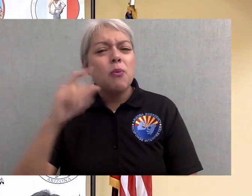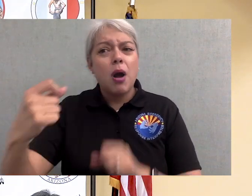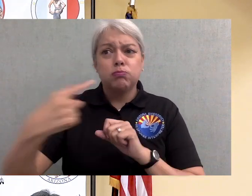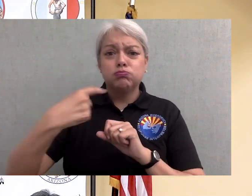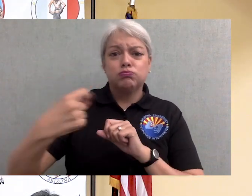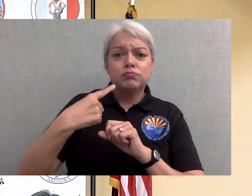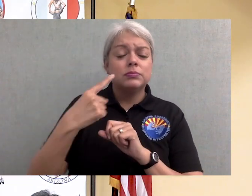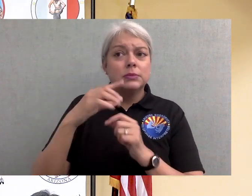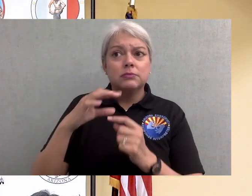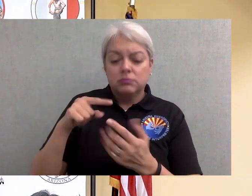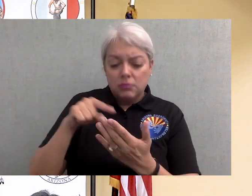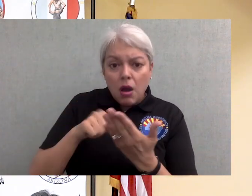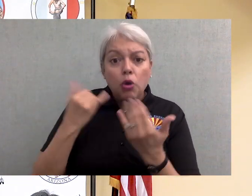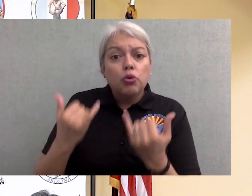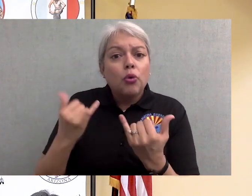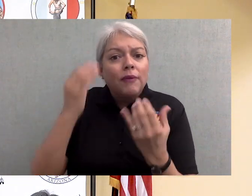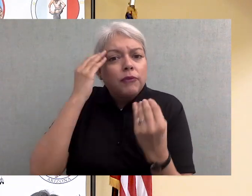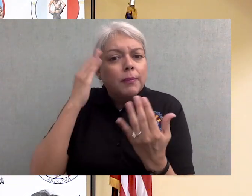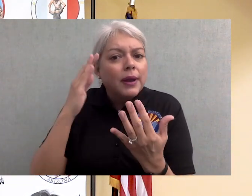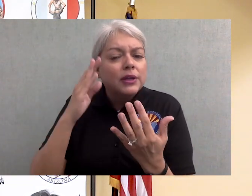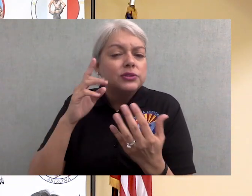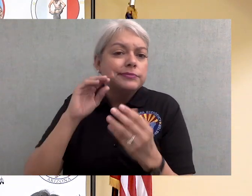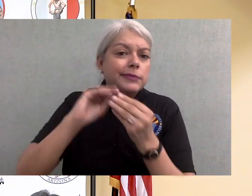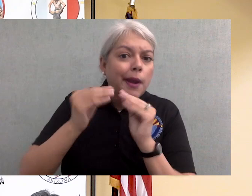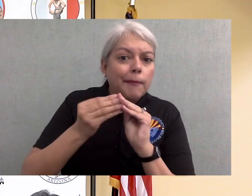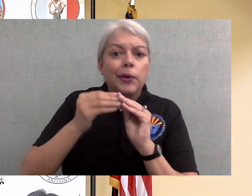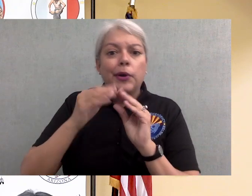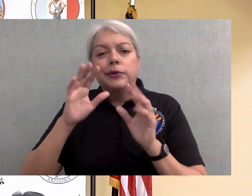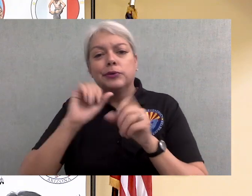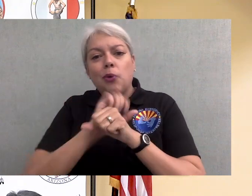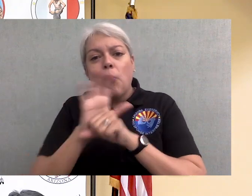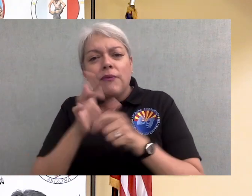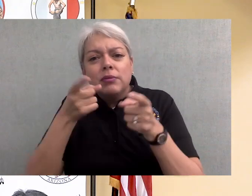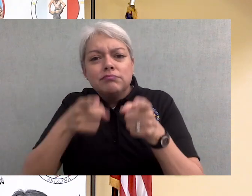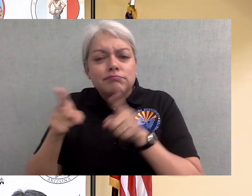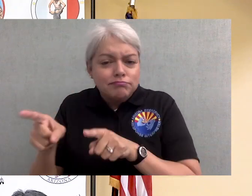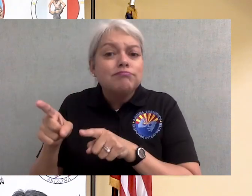related to COVID and other pertinent things that we're concerned about.